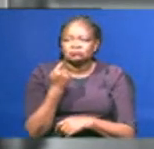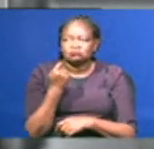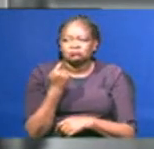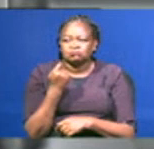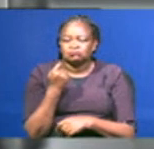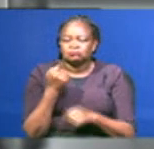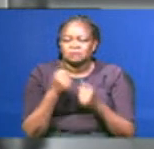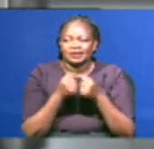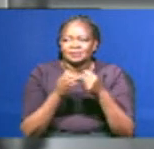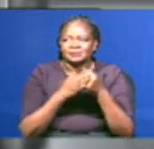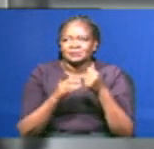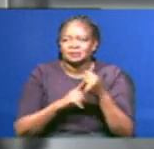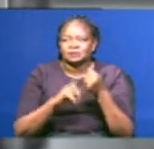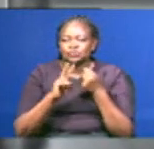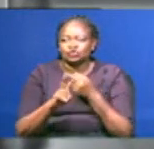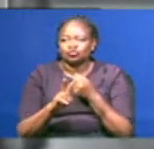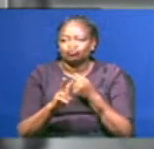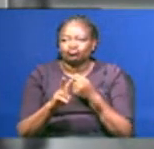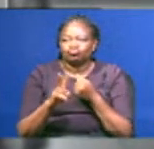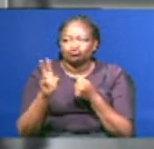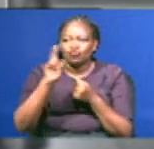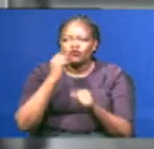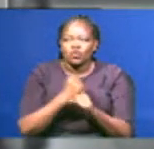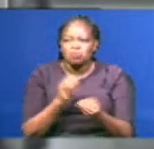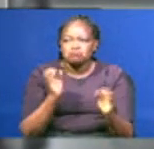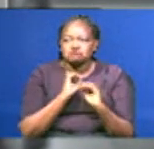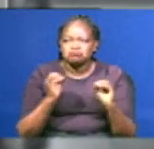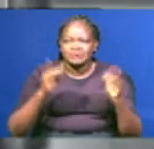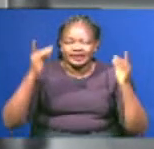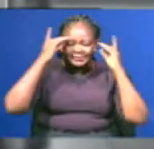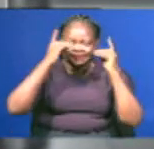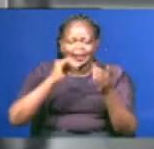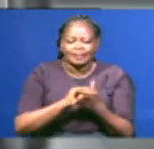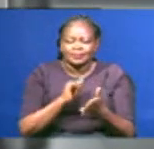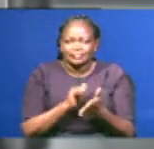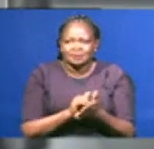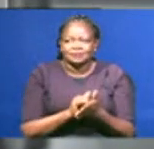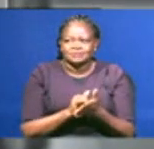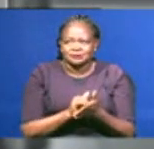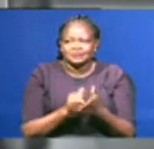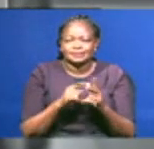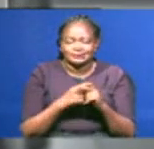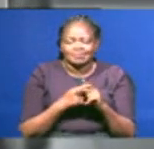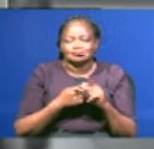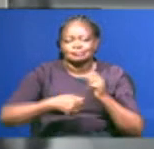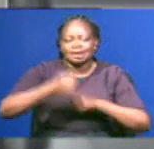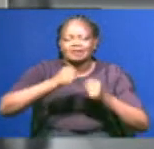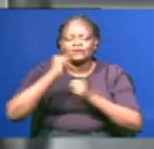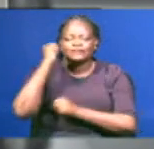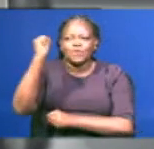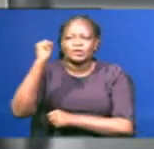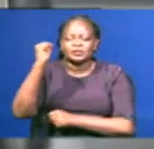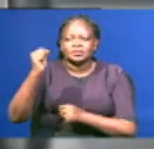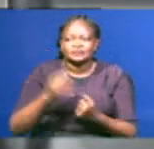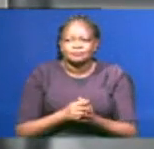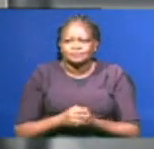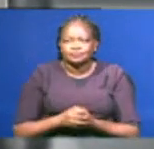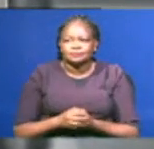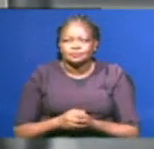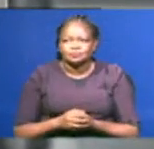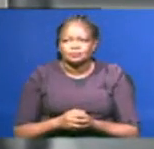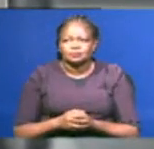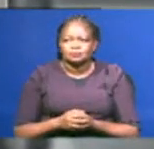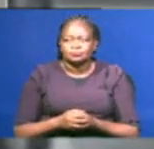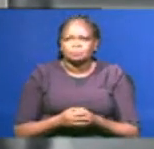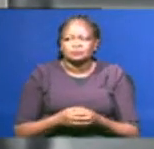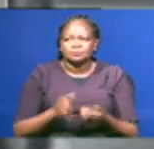1962, Munyi did not seek employment but decided instead to enter active politics. He became an